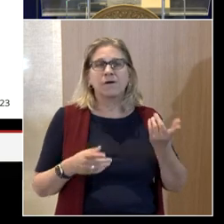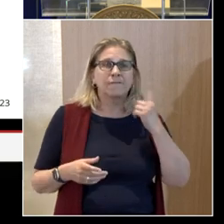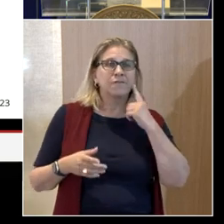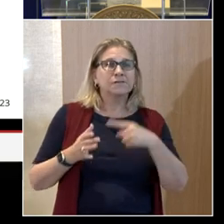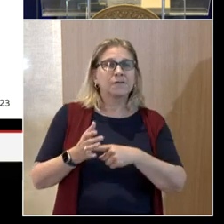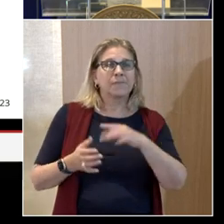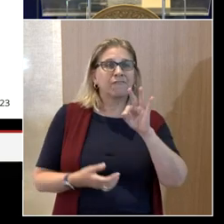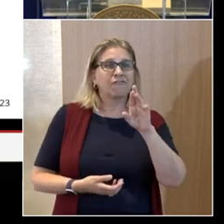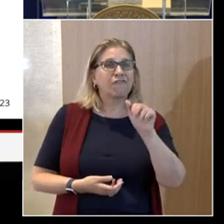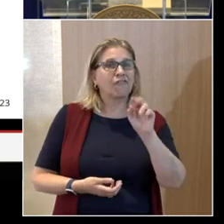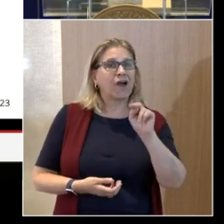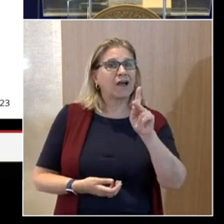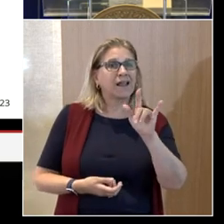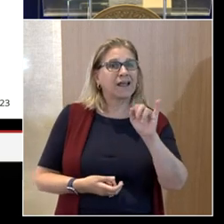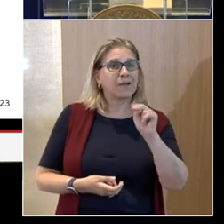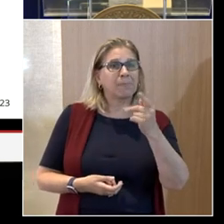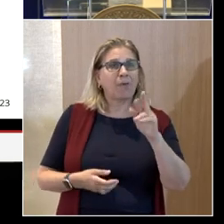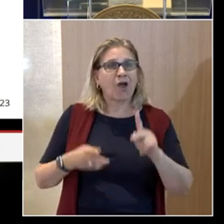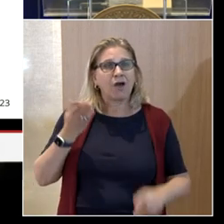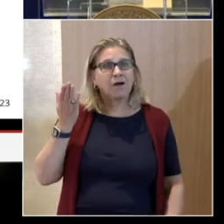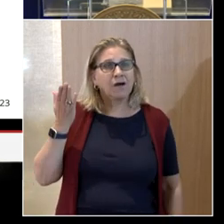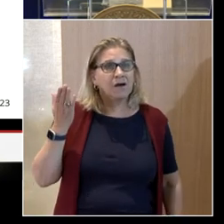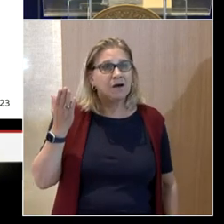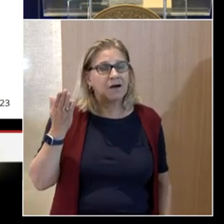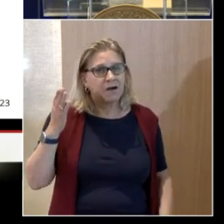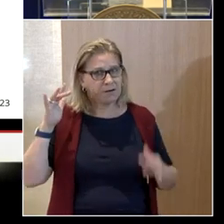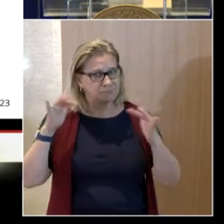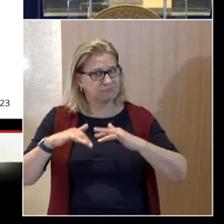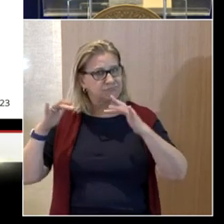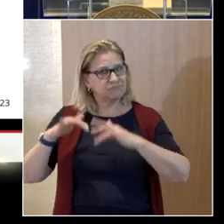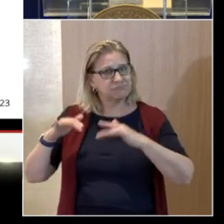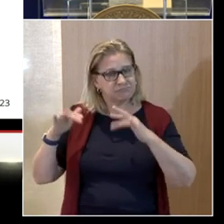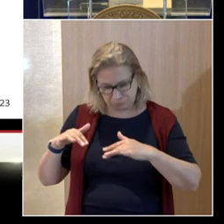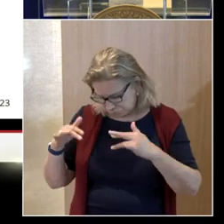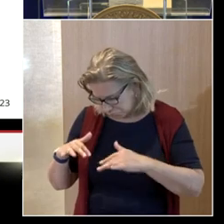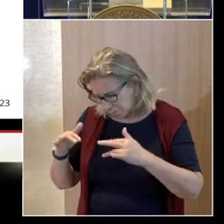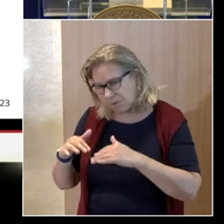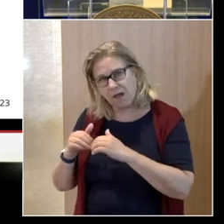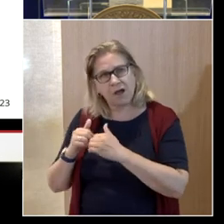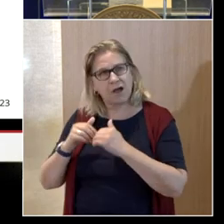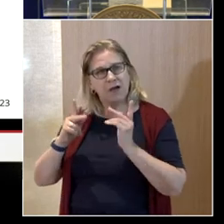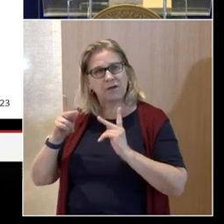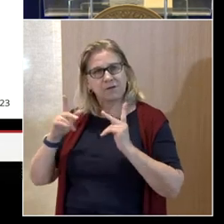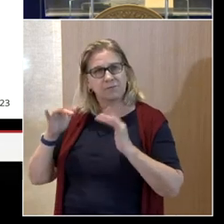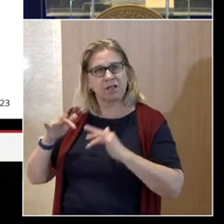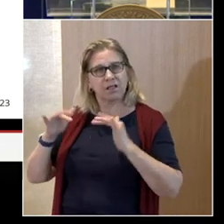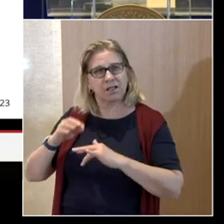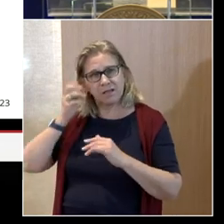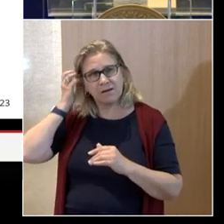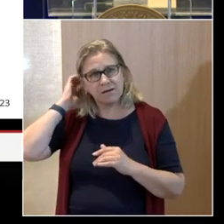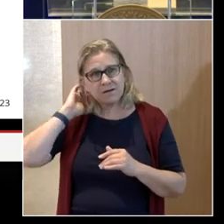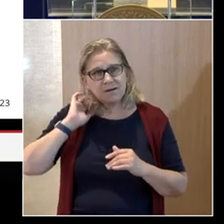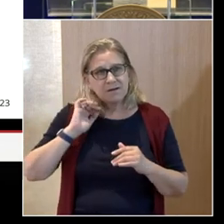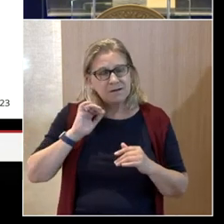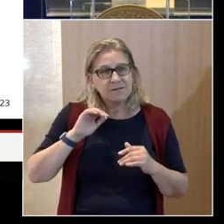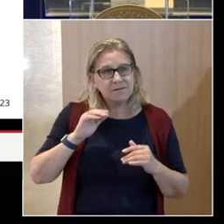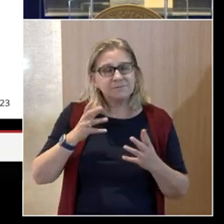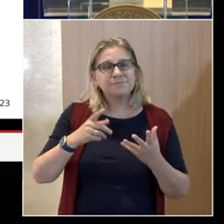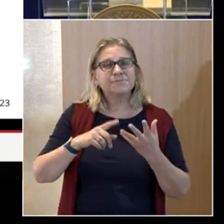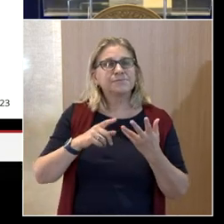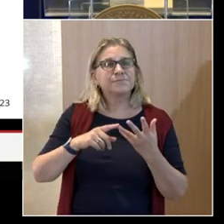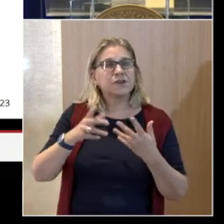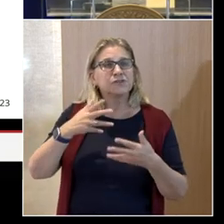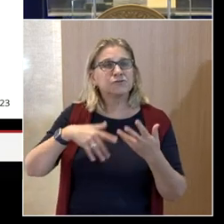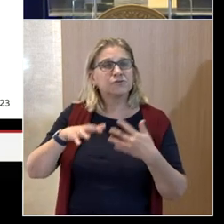world-renowned park and neighborhood in the city? And so that's civic infrastructure and amenities, social infrastructure, recognizing the importance of public